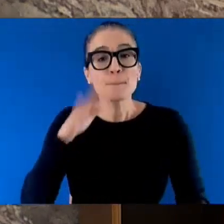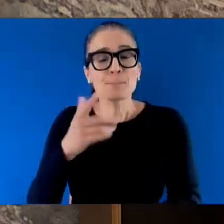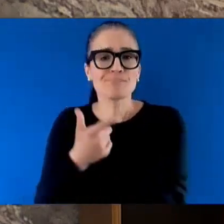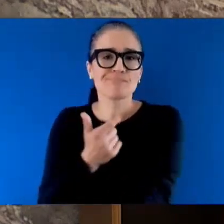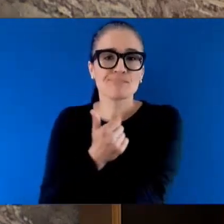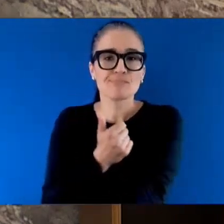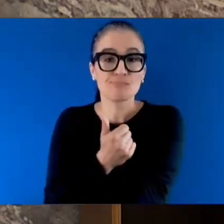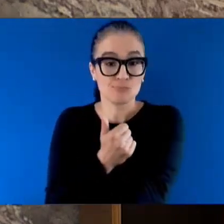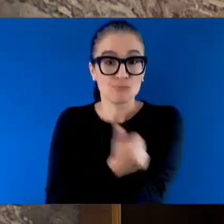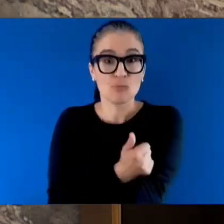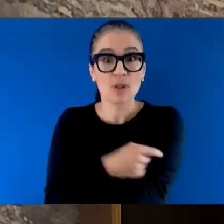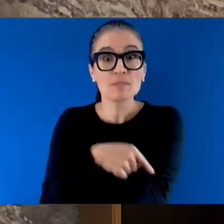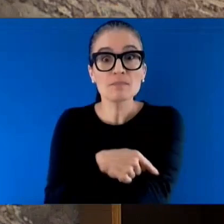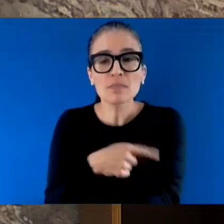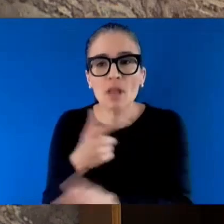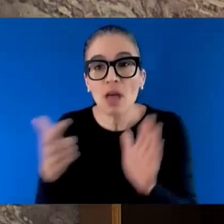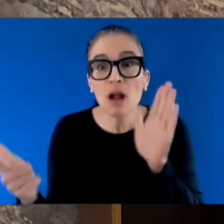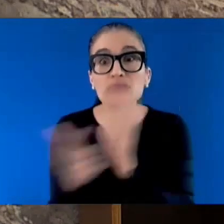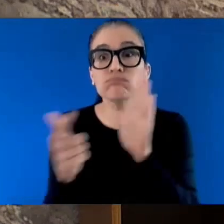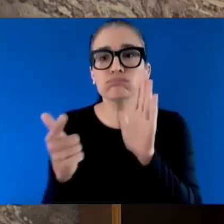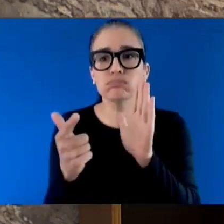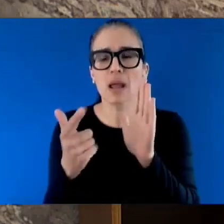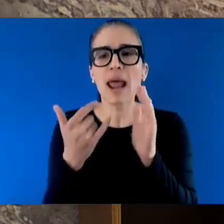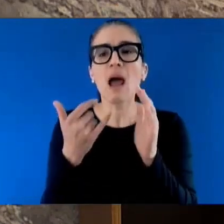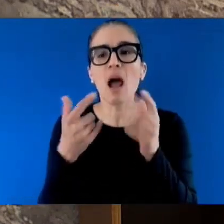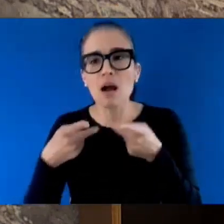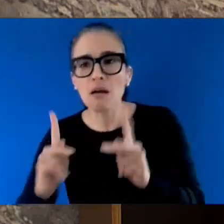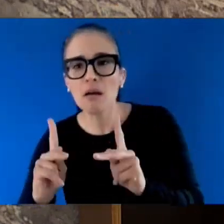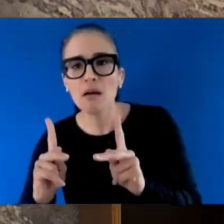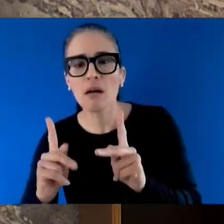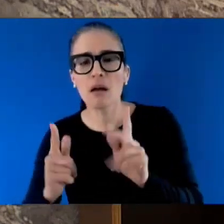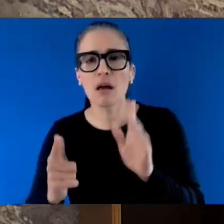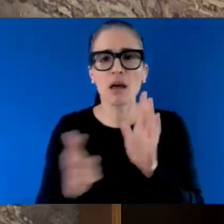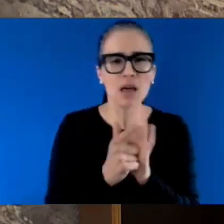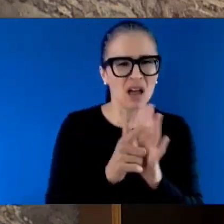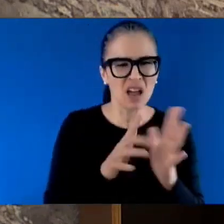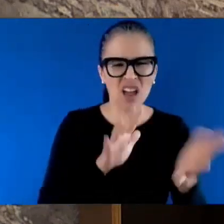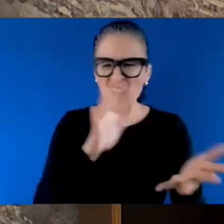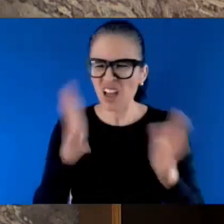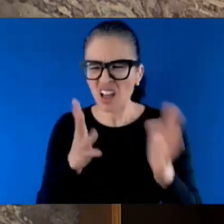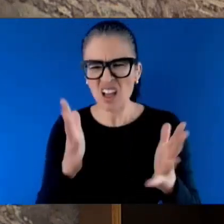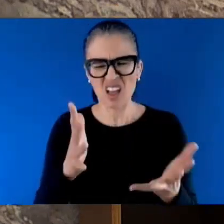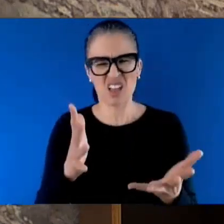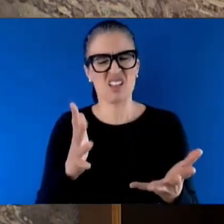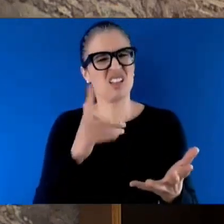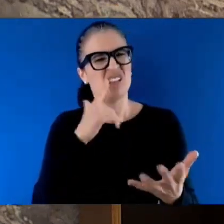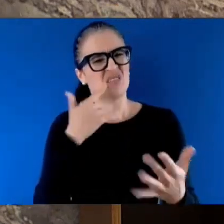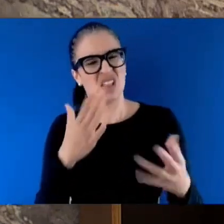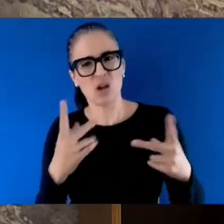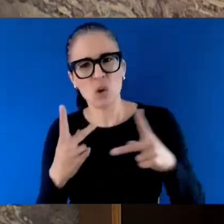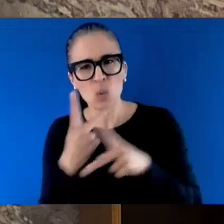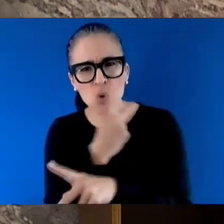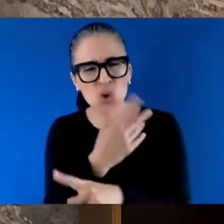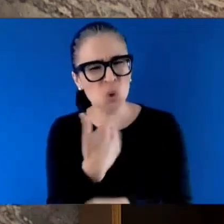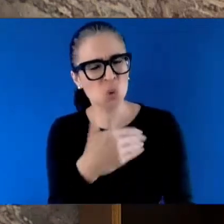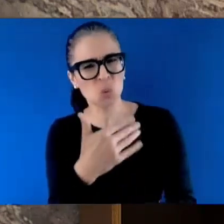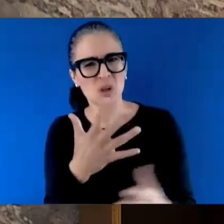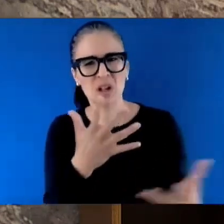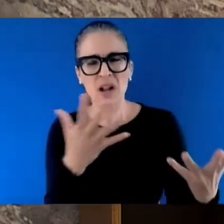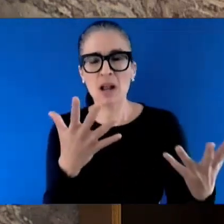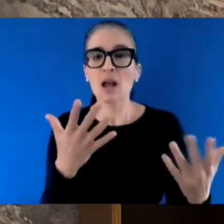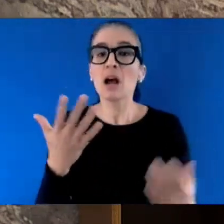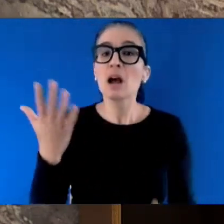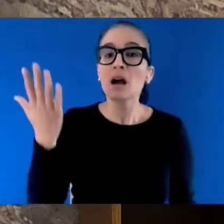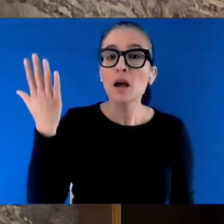Once safe public spaces like Tim Hortons, public transit, and even hospitals are now